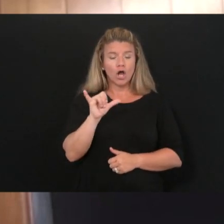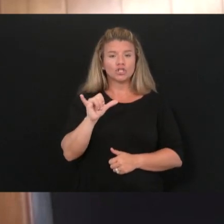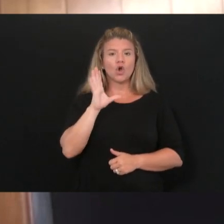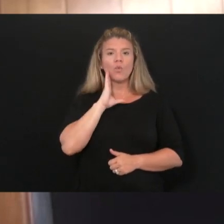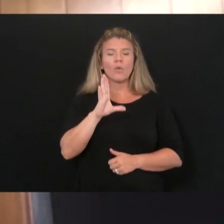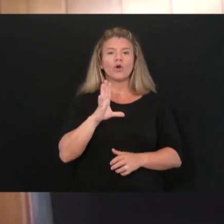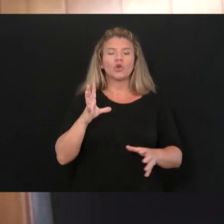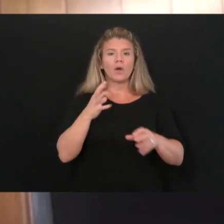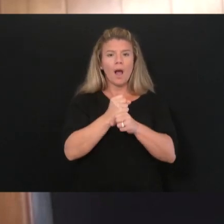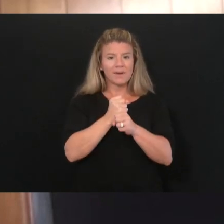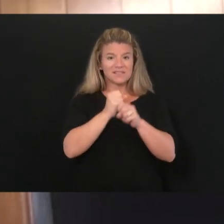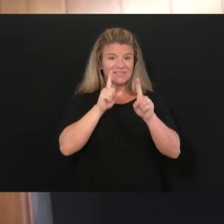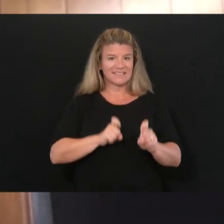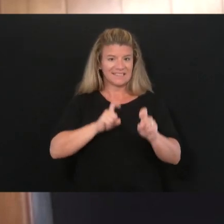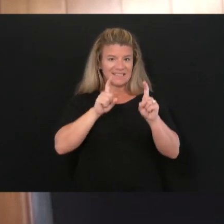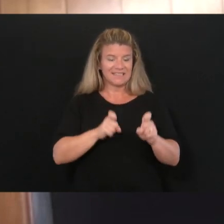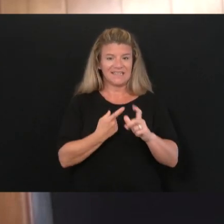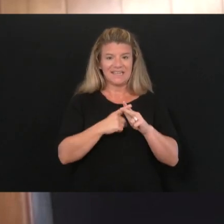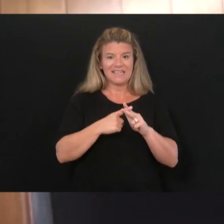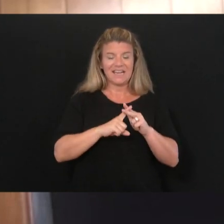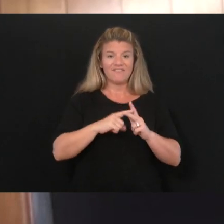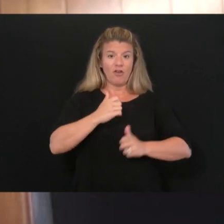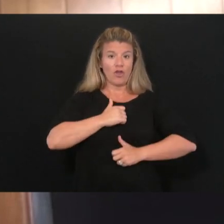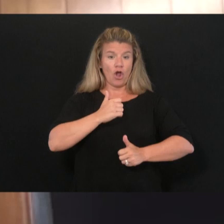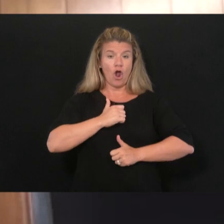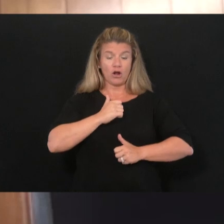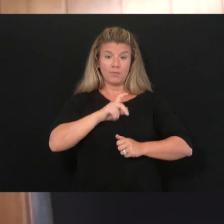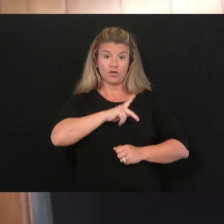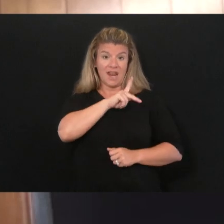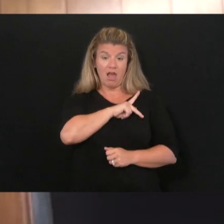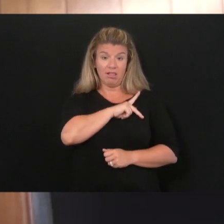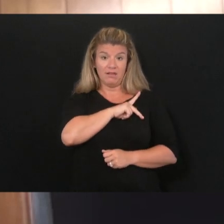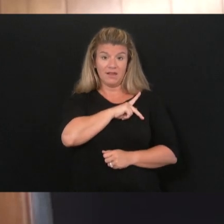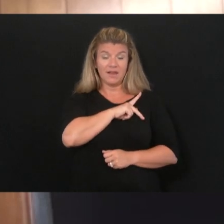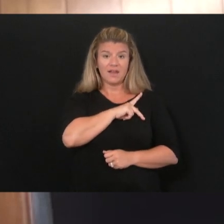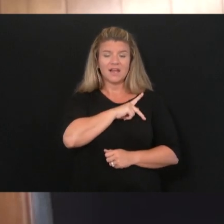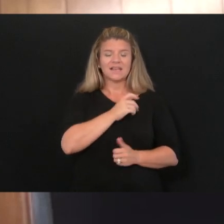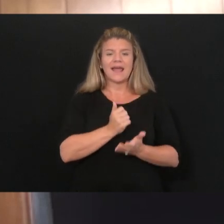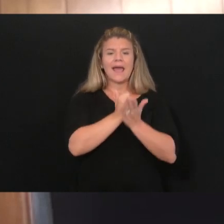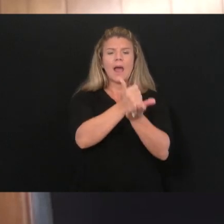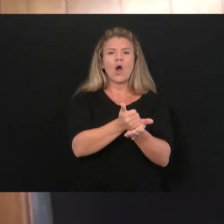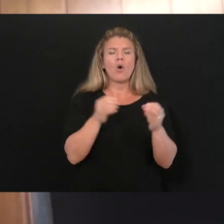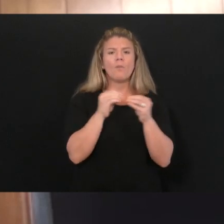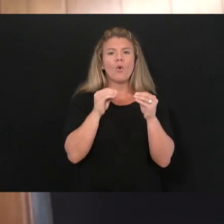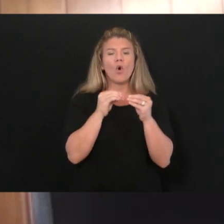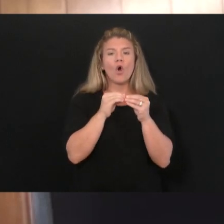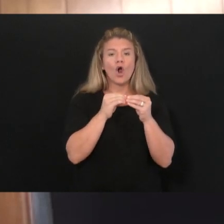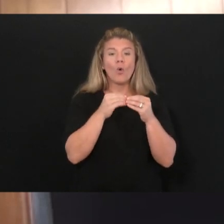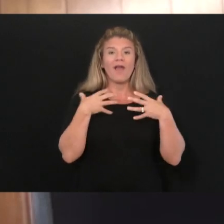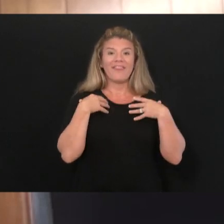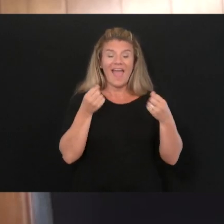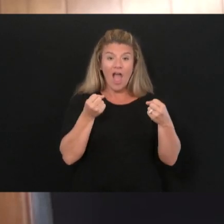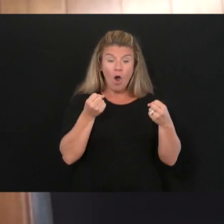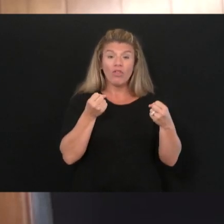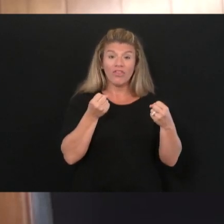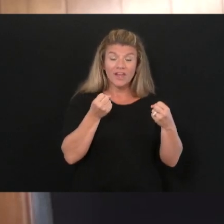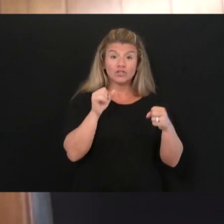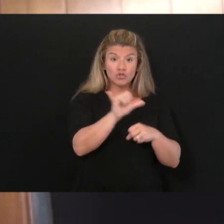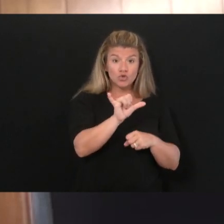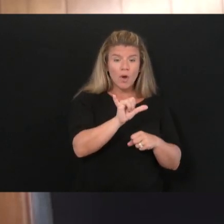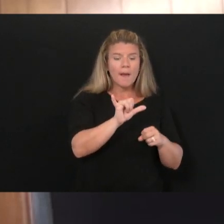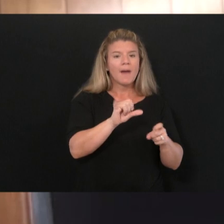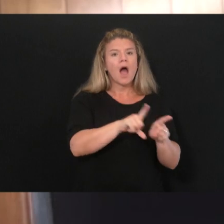a comprehensive testing initiative for our Guard personnel to further help with the health of the force, but also to look